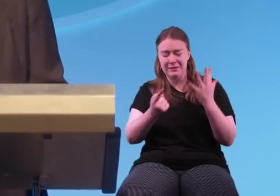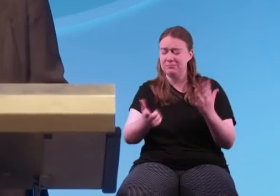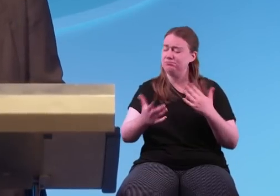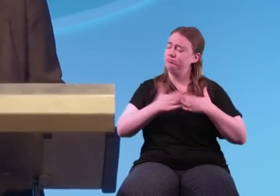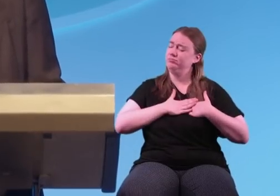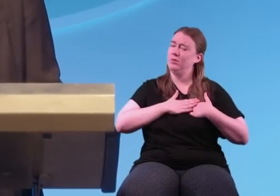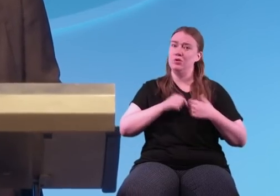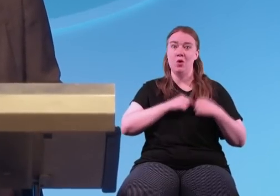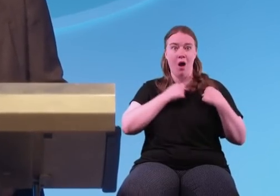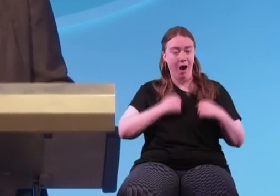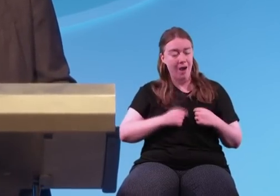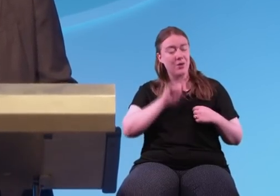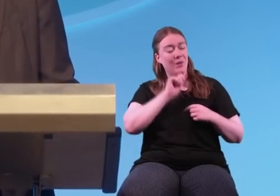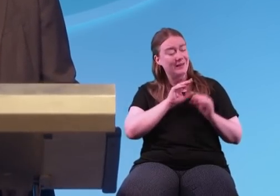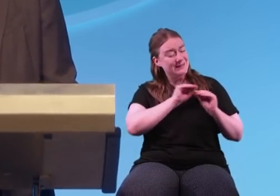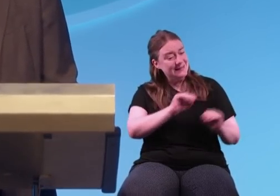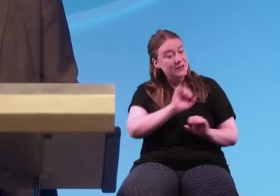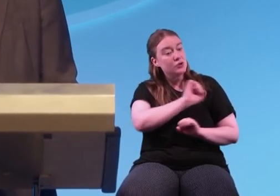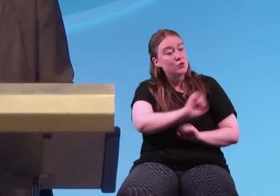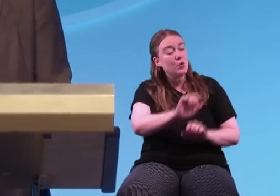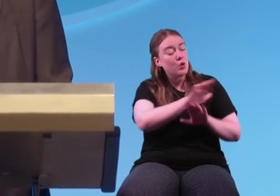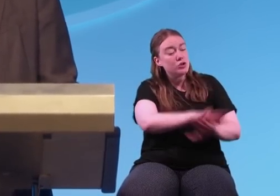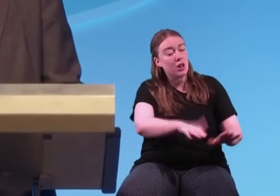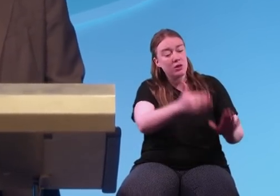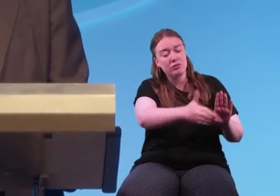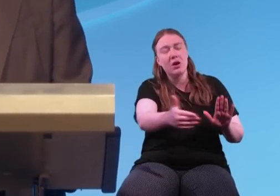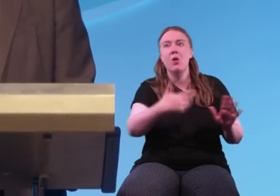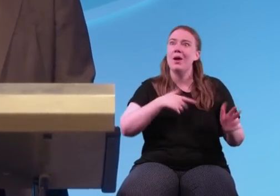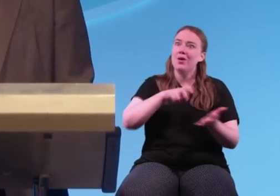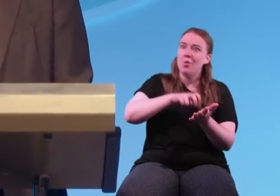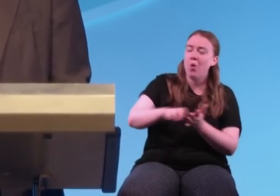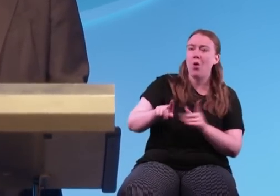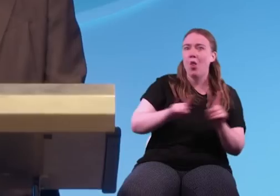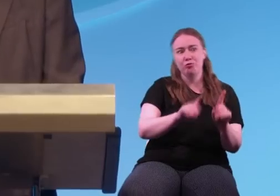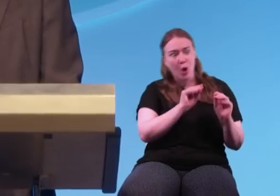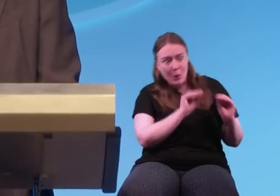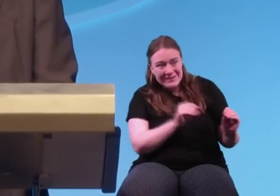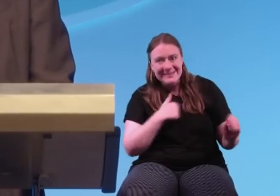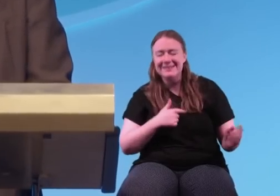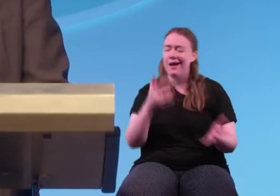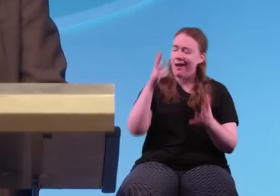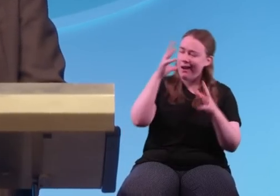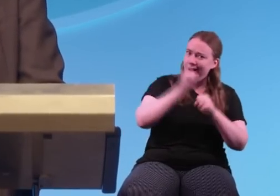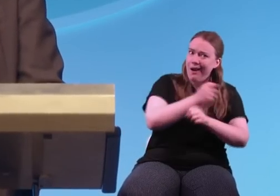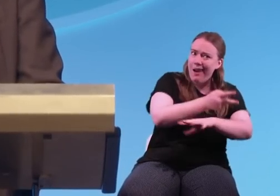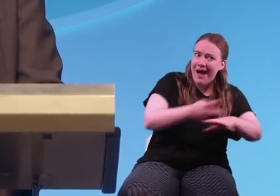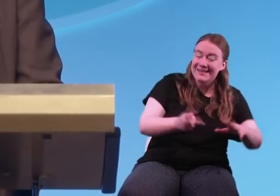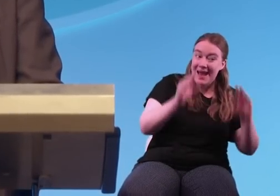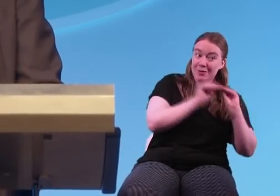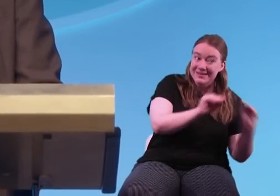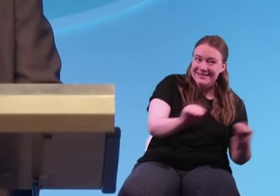shall teach them to your children when you walk along the road and when you lie down and when you get up.